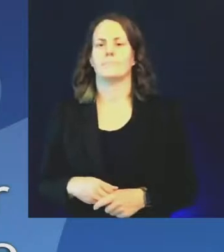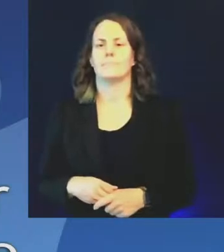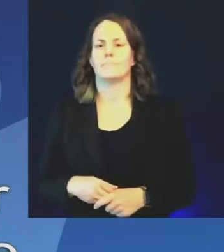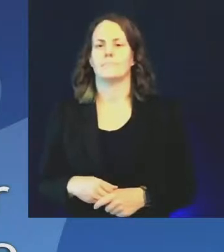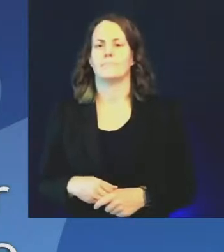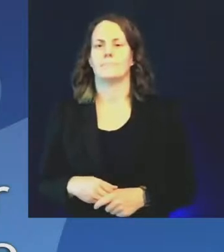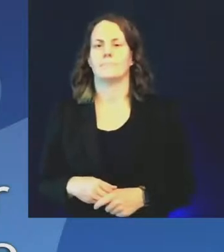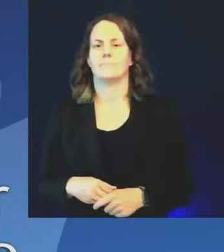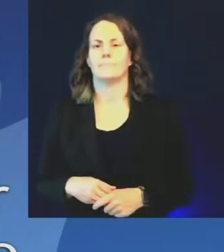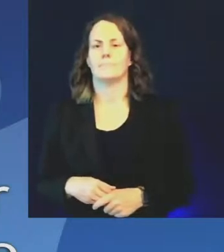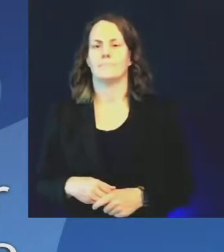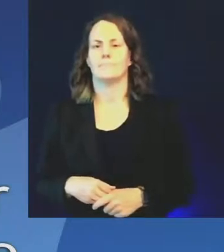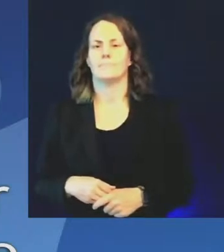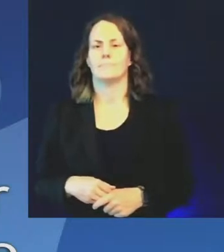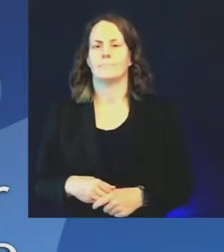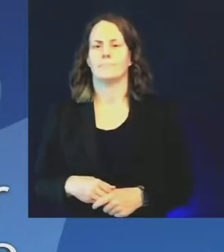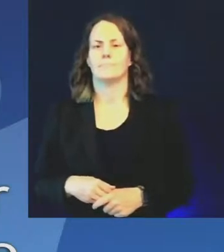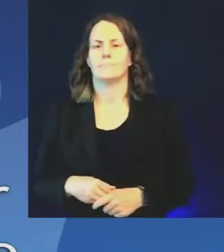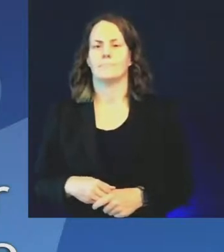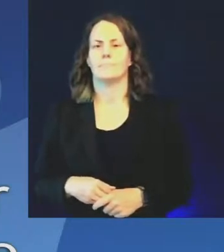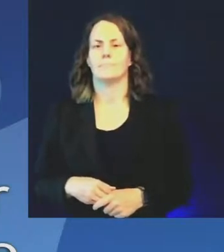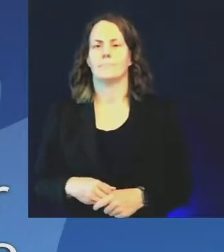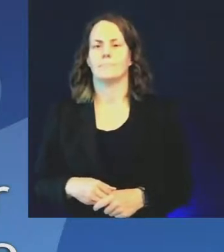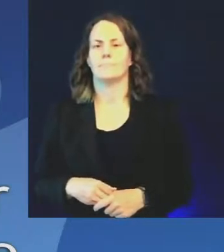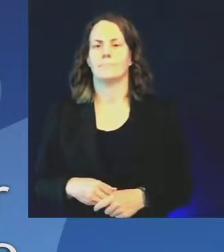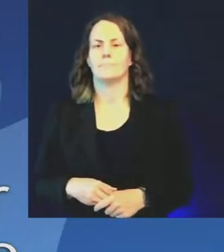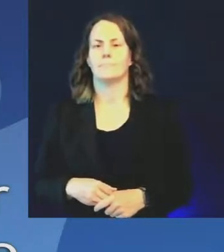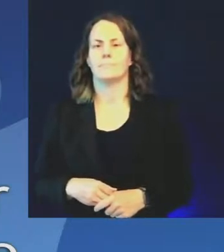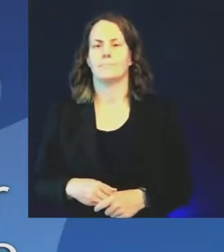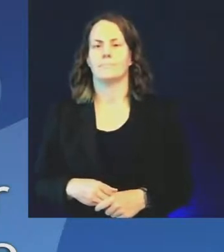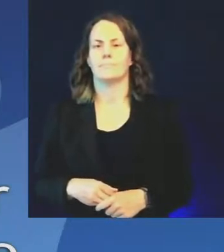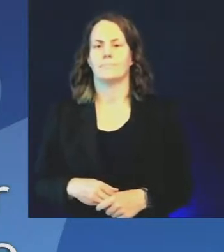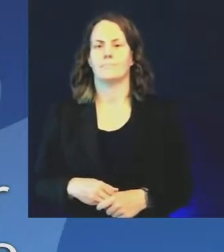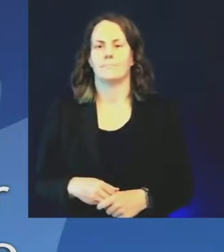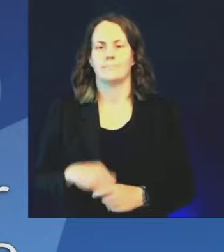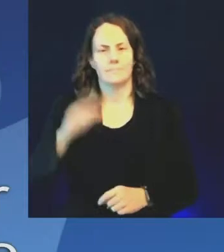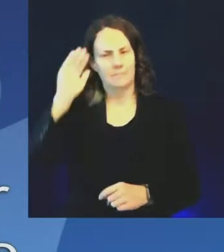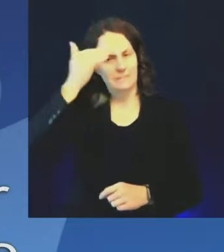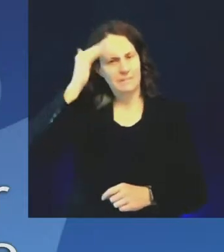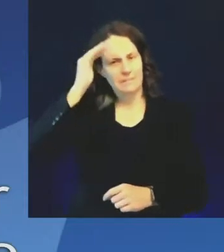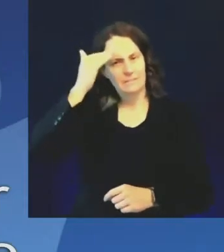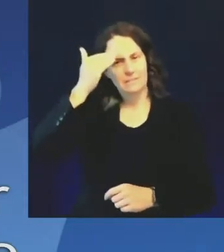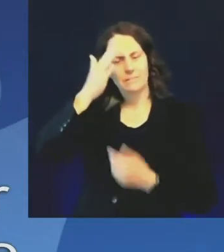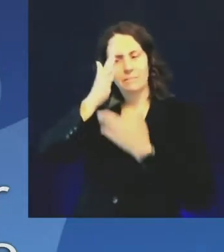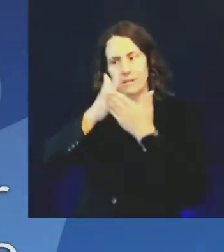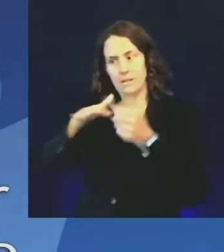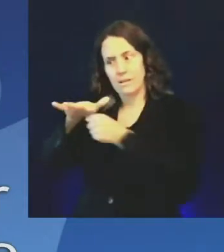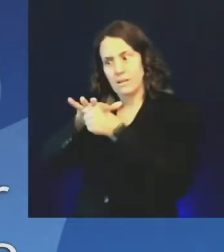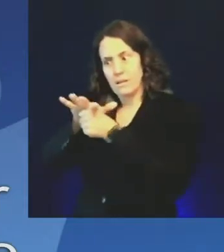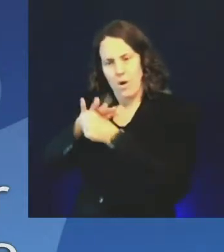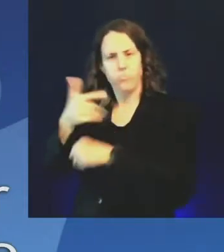of vaccination, and some urban areas, as you mentioned. What kind of vaccination efforts are targeting residents in those areas?